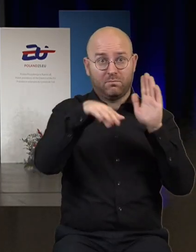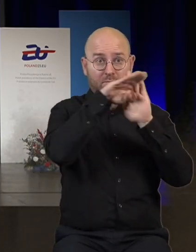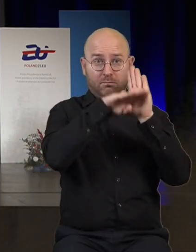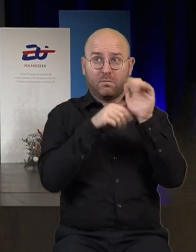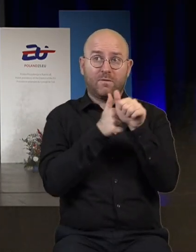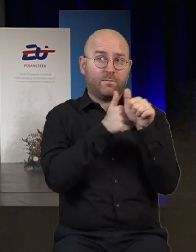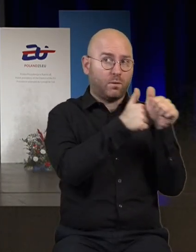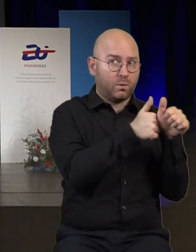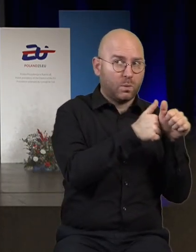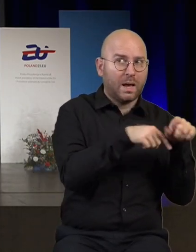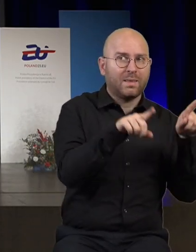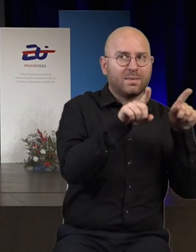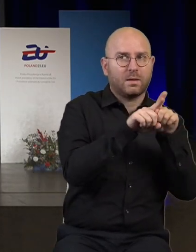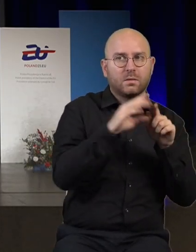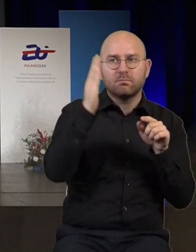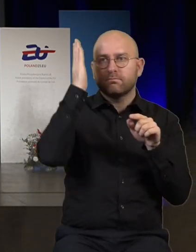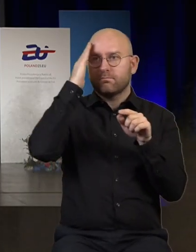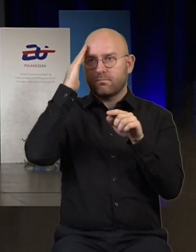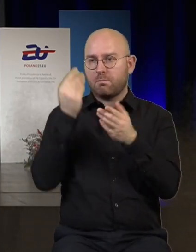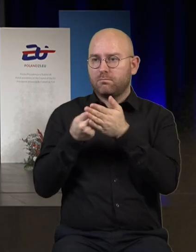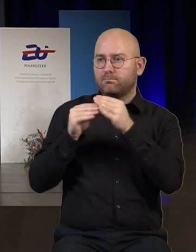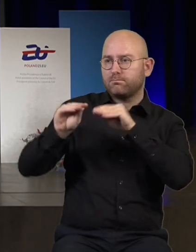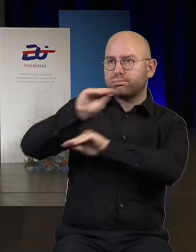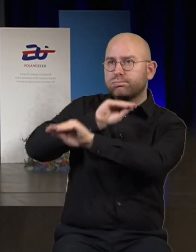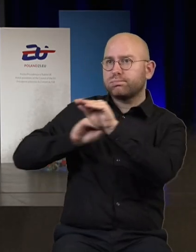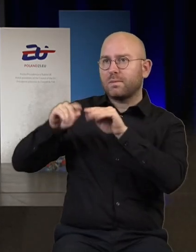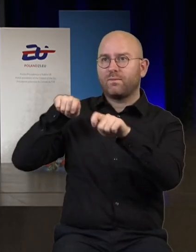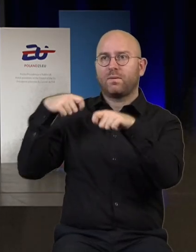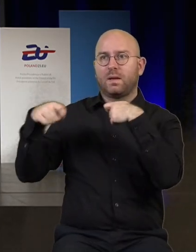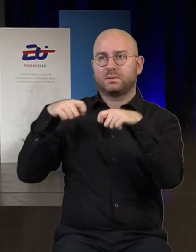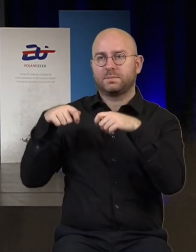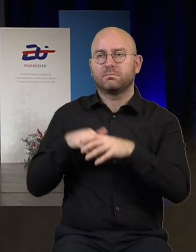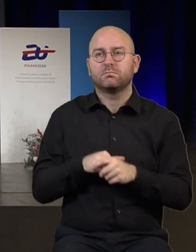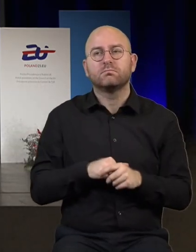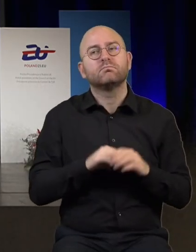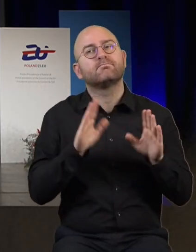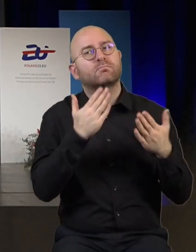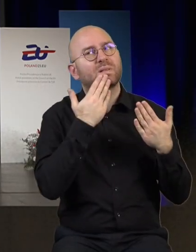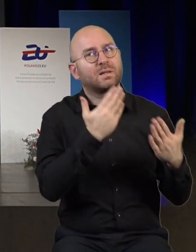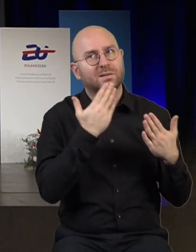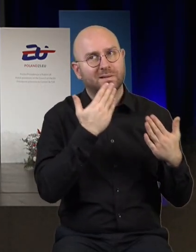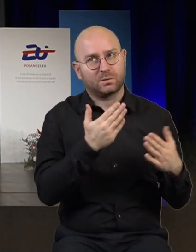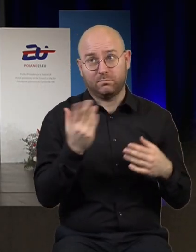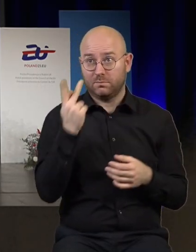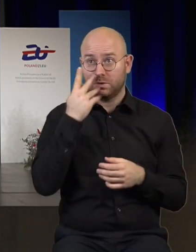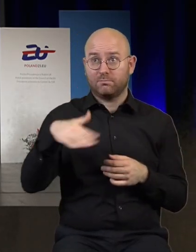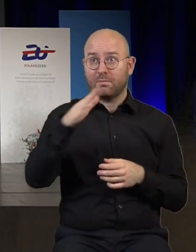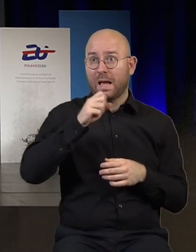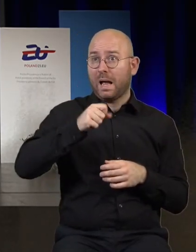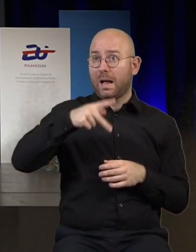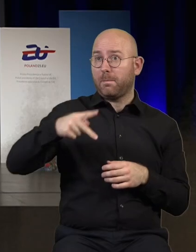got for our application. But I would like to follow a bit a point about